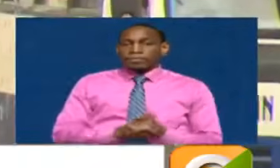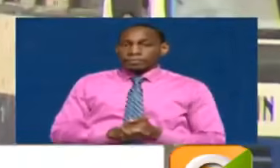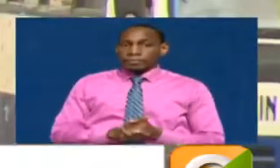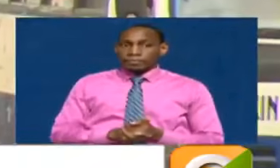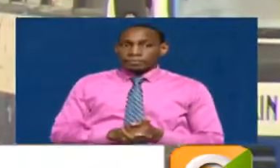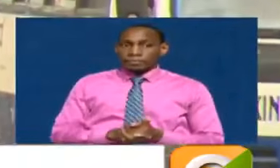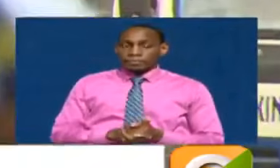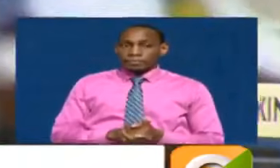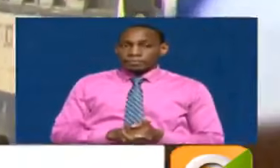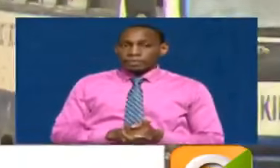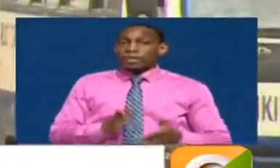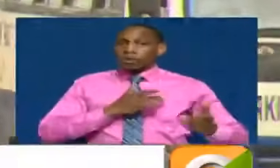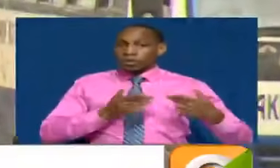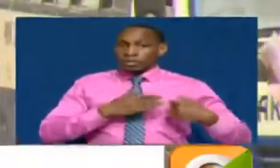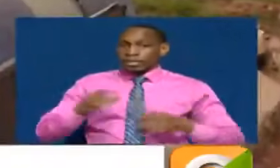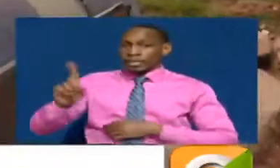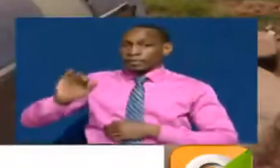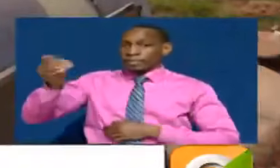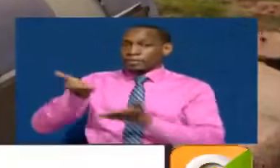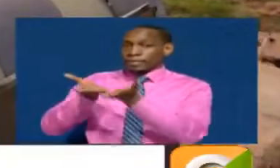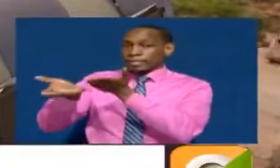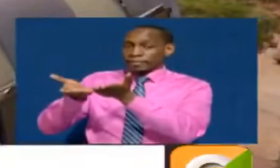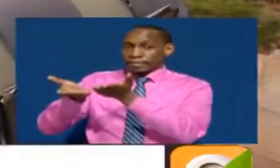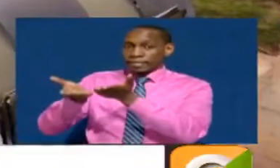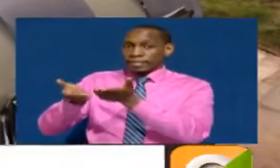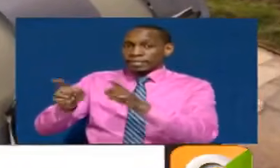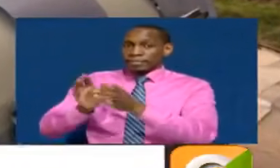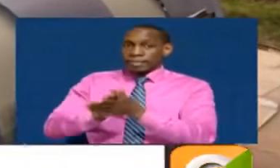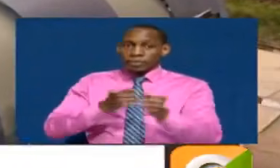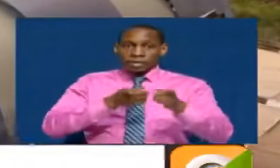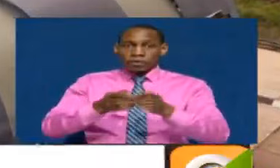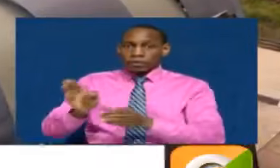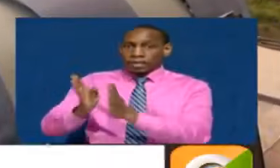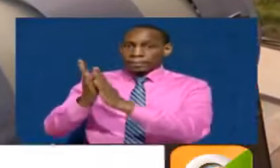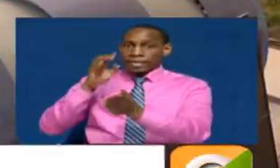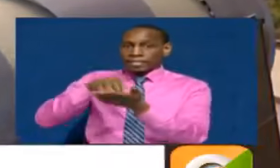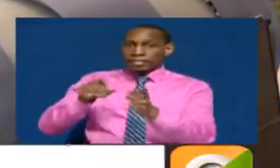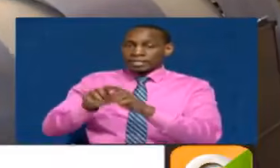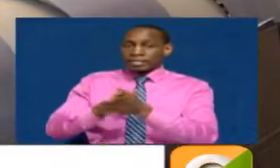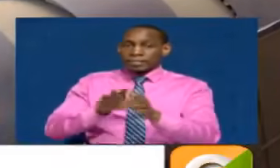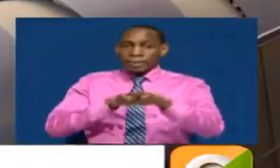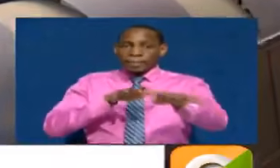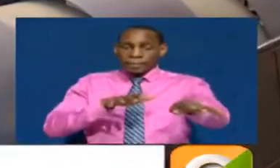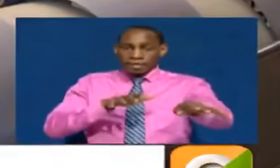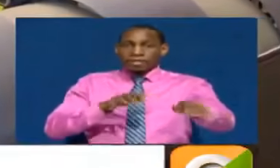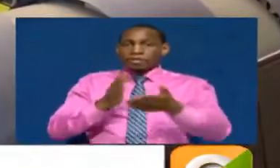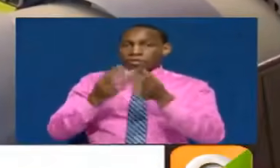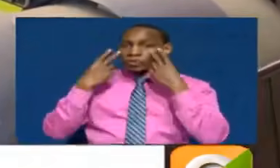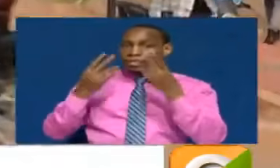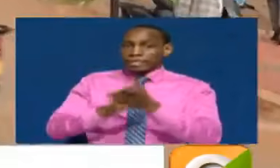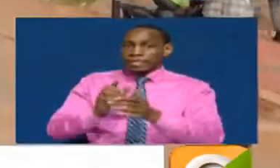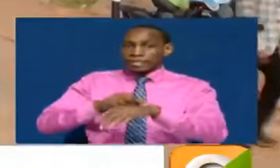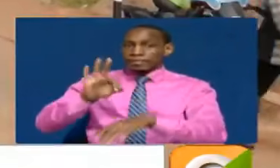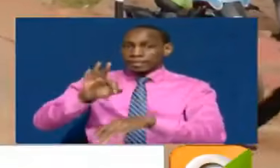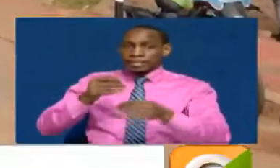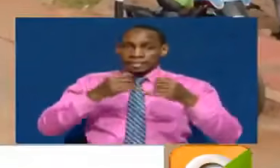Avenue. Concerns to the Nairobi Metropolitan Services, who will operate the bus park, has also been traffic snarl-ups witnessed during the